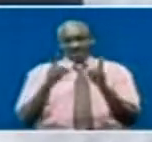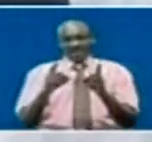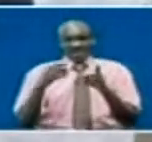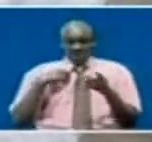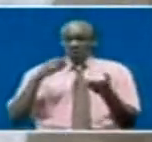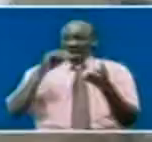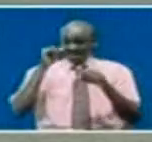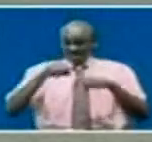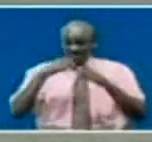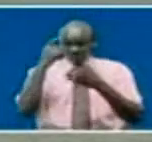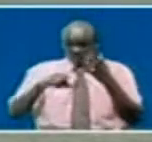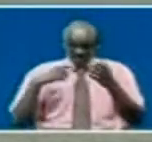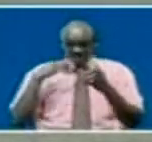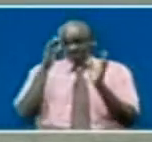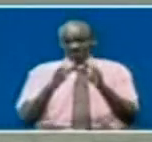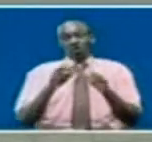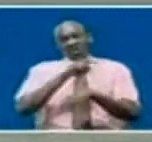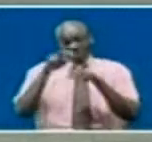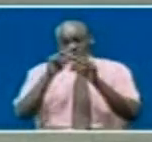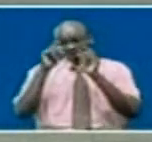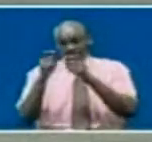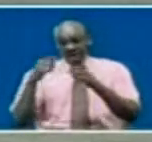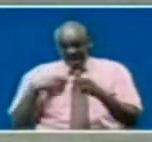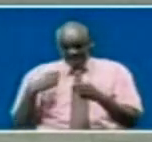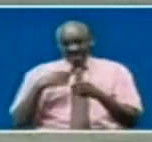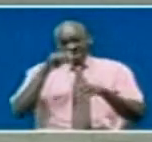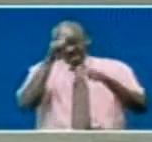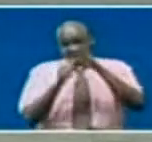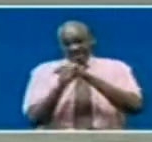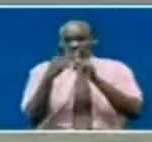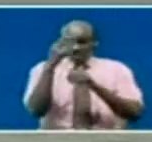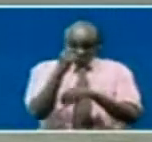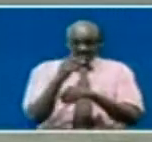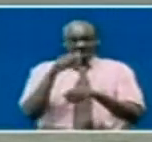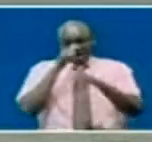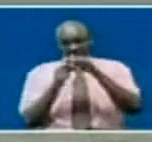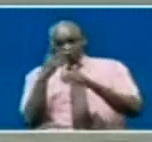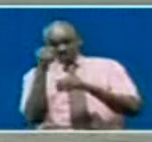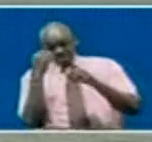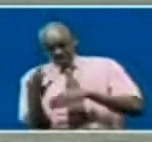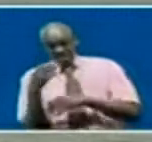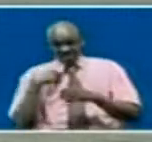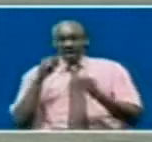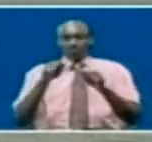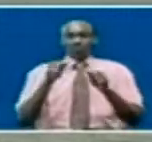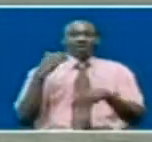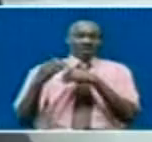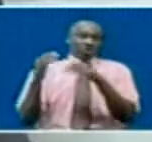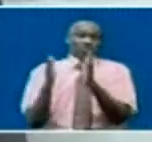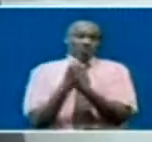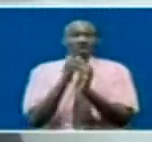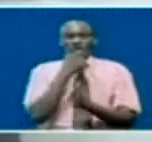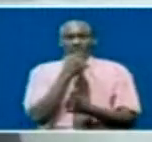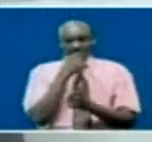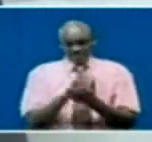for the Scotman to manage the national team as well as the under-20, under-23 and will severe his relationship with Gor Mahia.